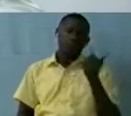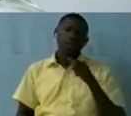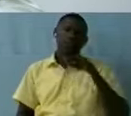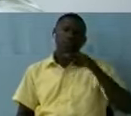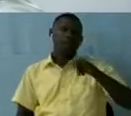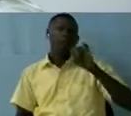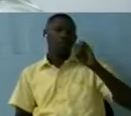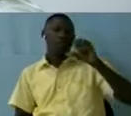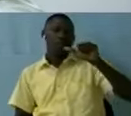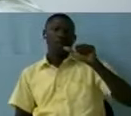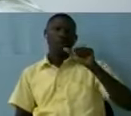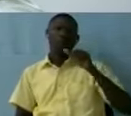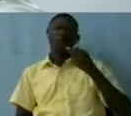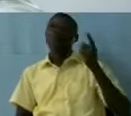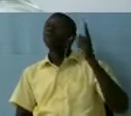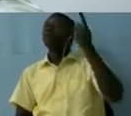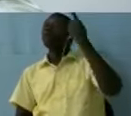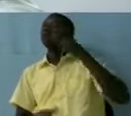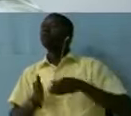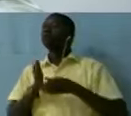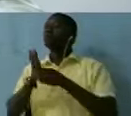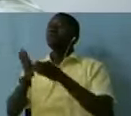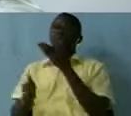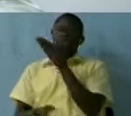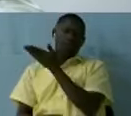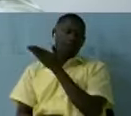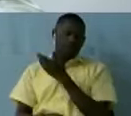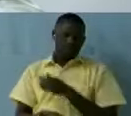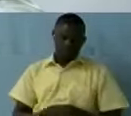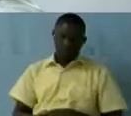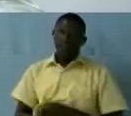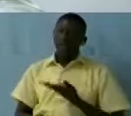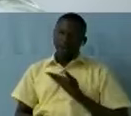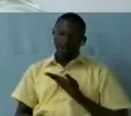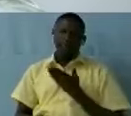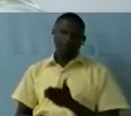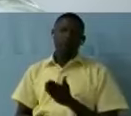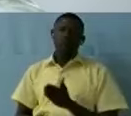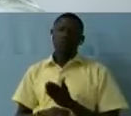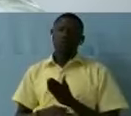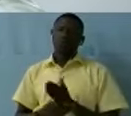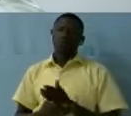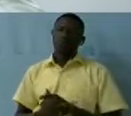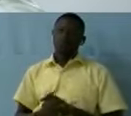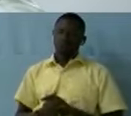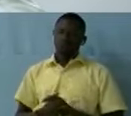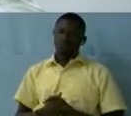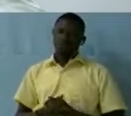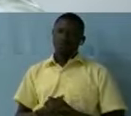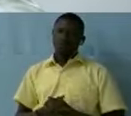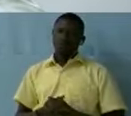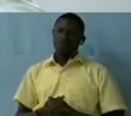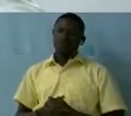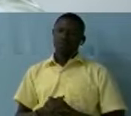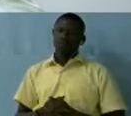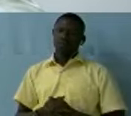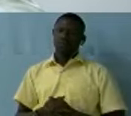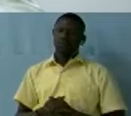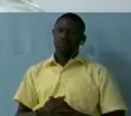ining NIA la mofololu, aning ila nyato nko nying, nyo moyo ketale nun komanto.